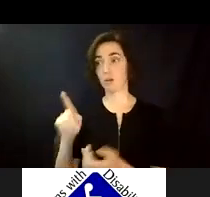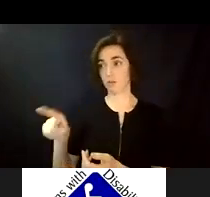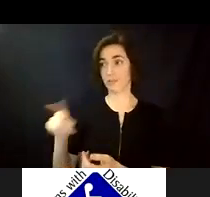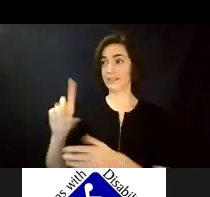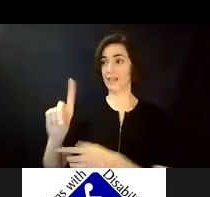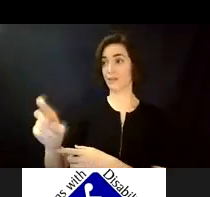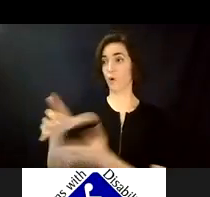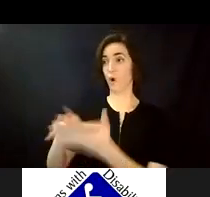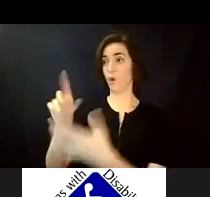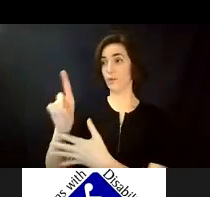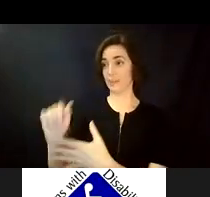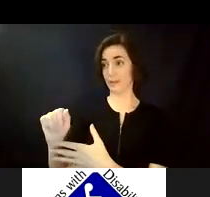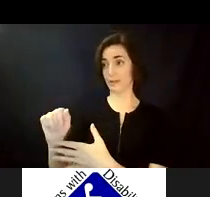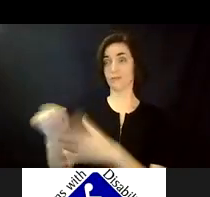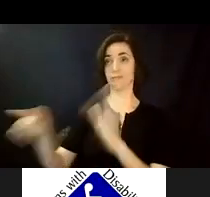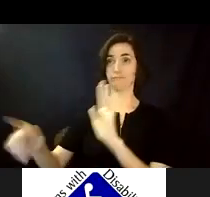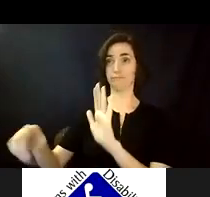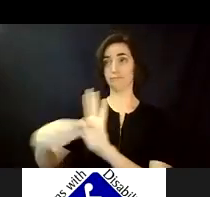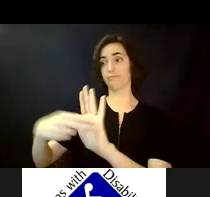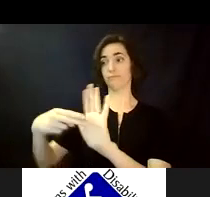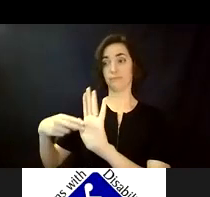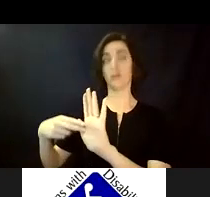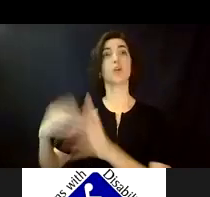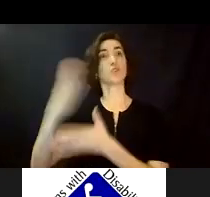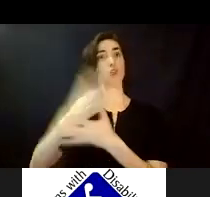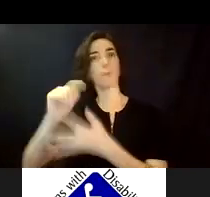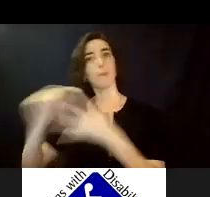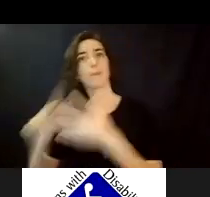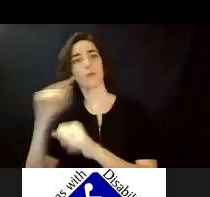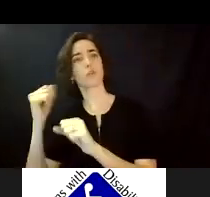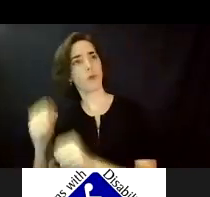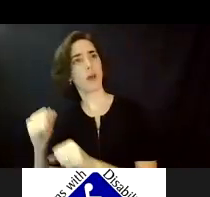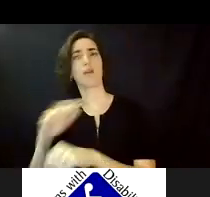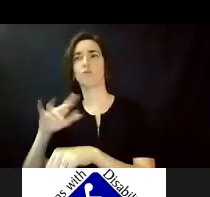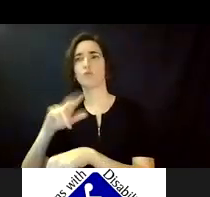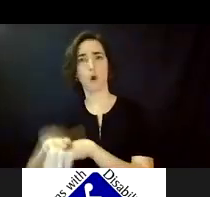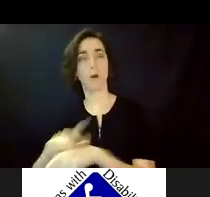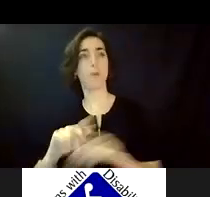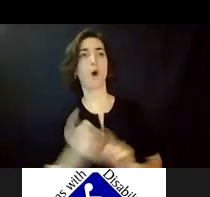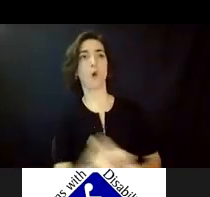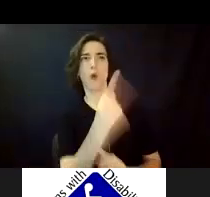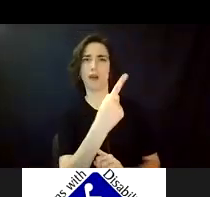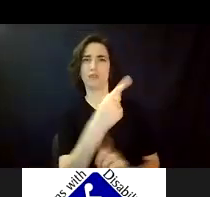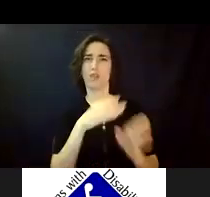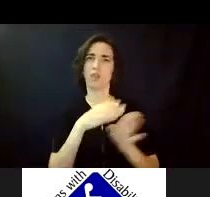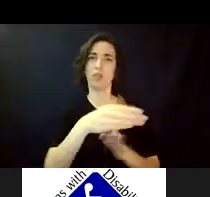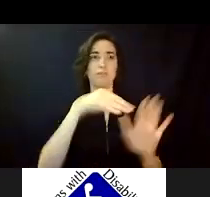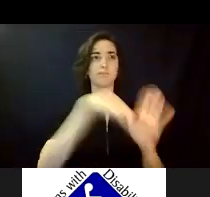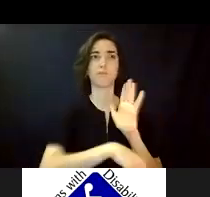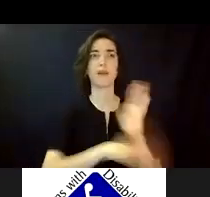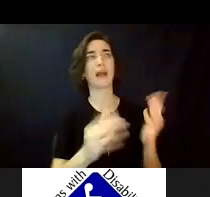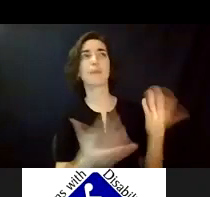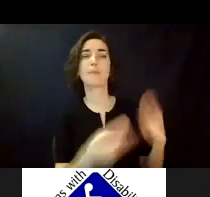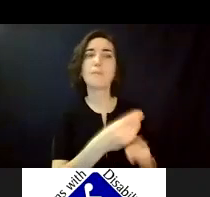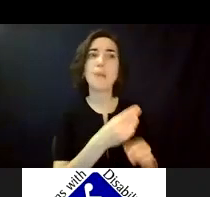you're going to have pretty much strengths in a lot of areas, or normalcy, and you'll have that one area that plummets, maybe math, maybe English, but we need to